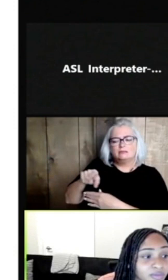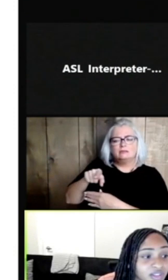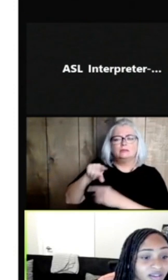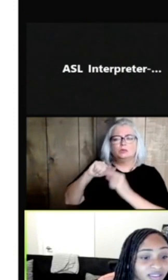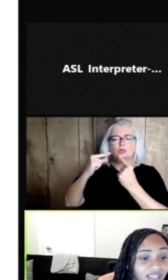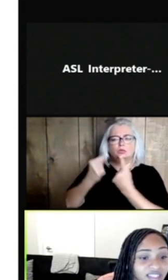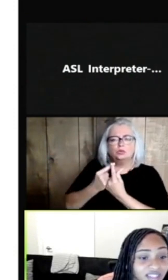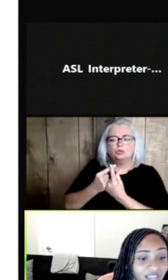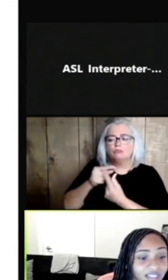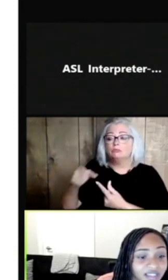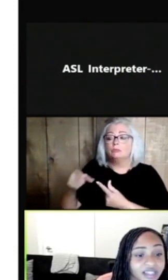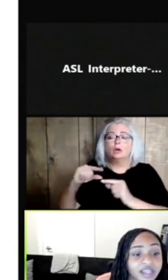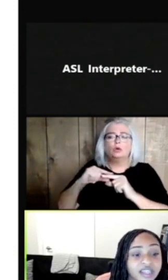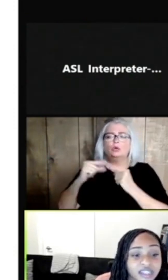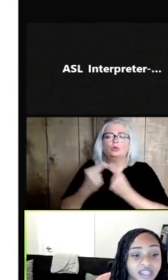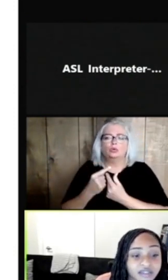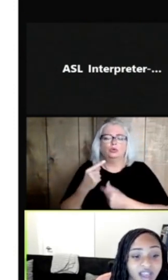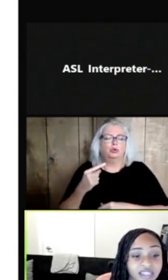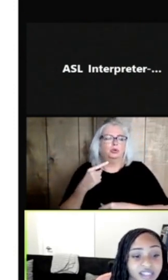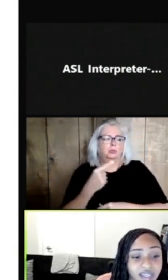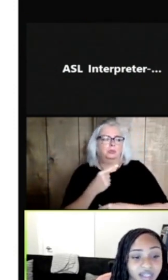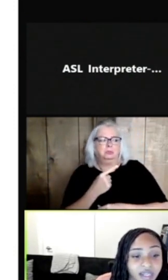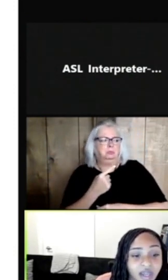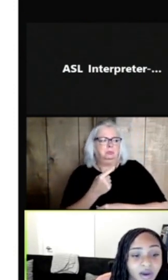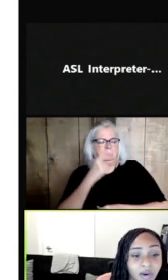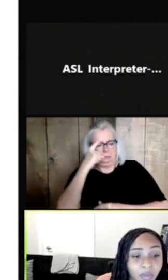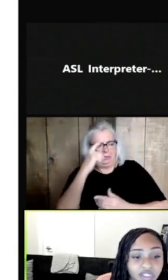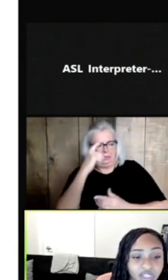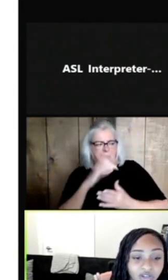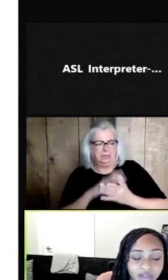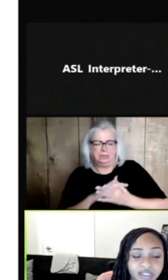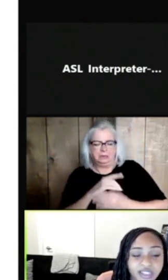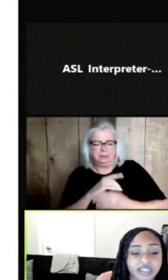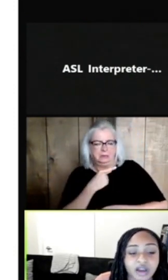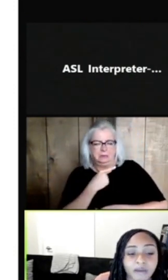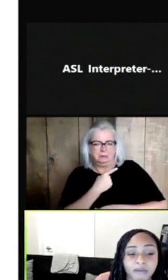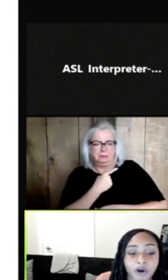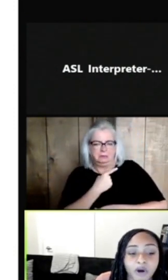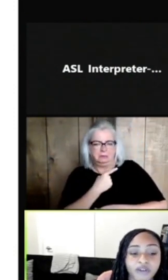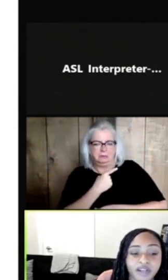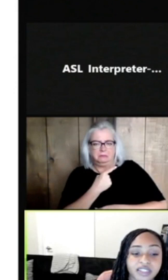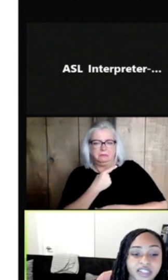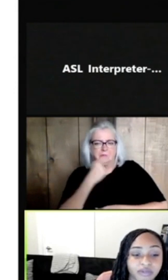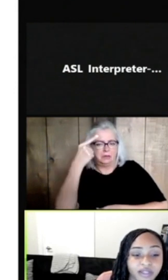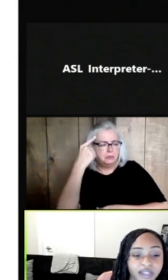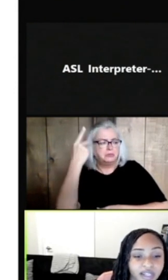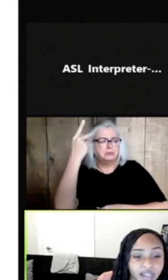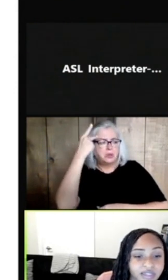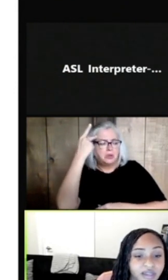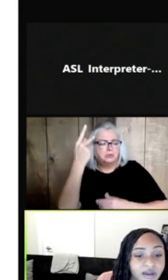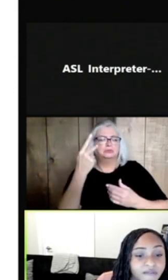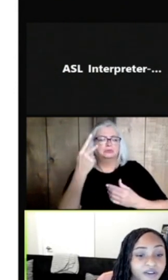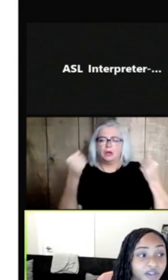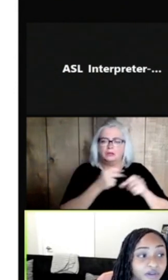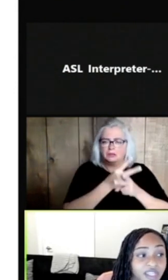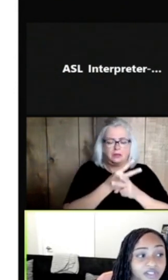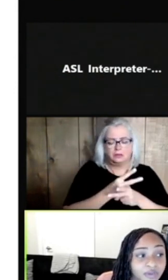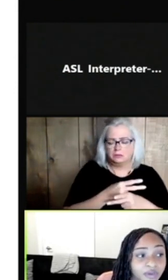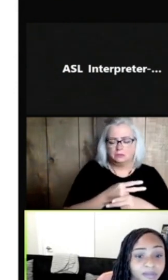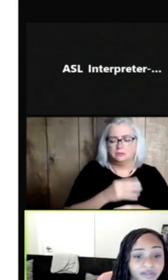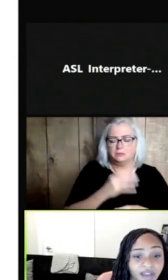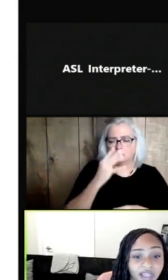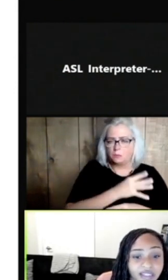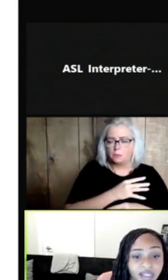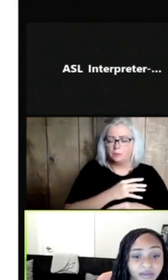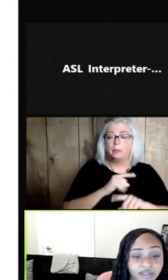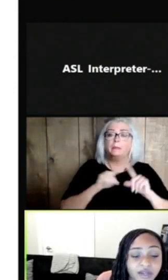these groups are less likely to get vaccinated, which increases COVID-19 related deaths. For those that do want